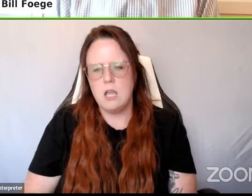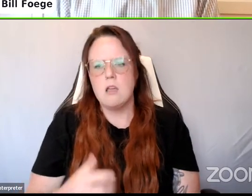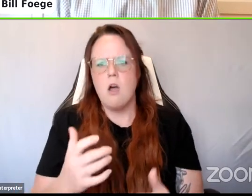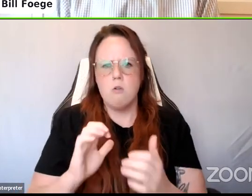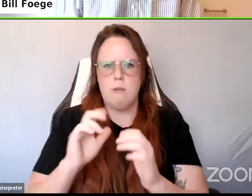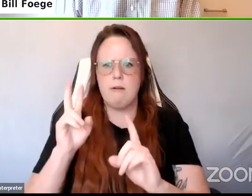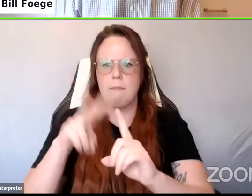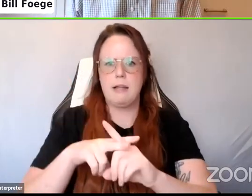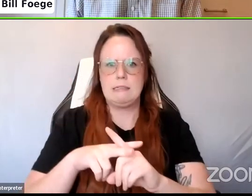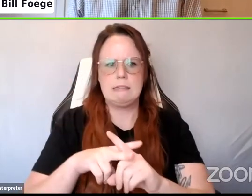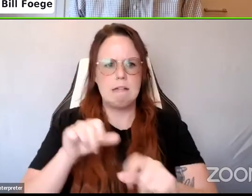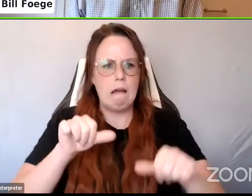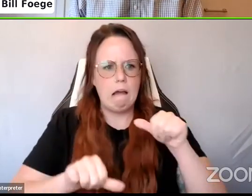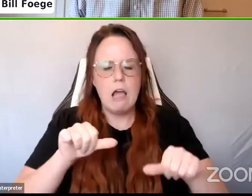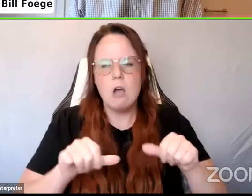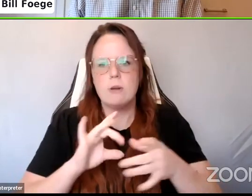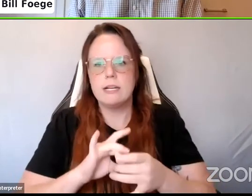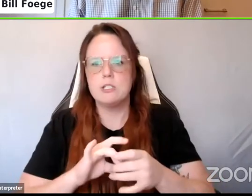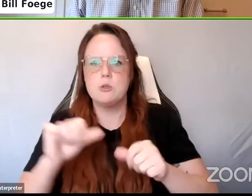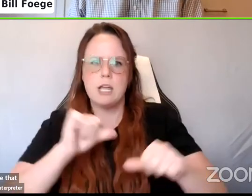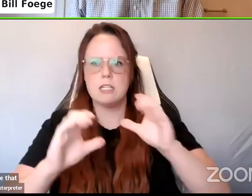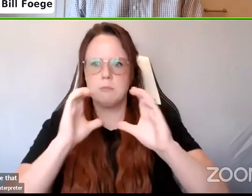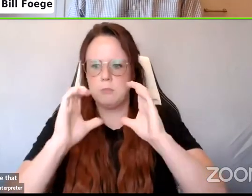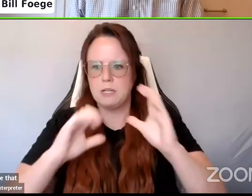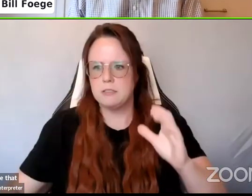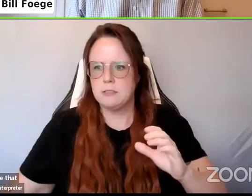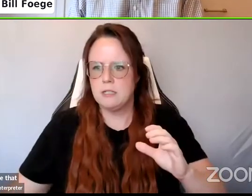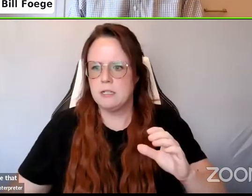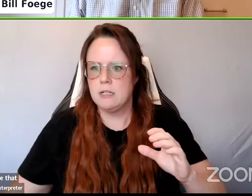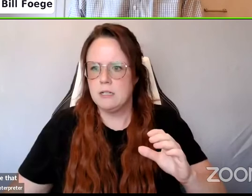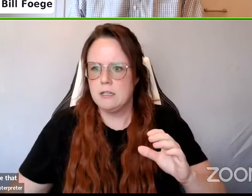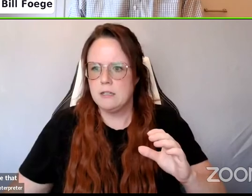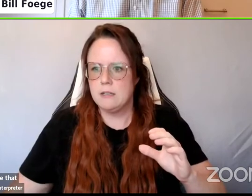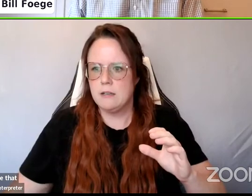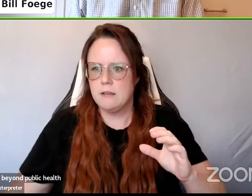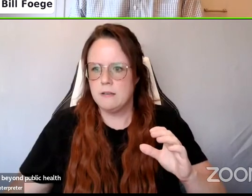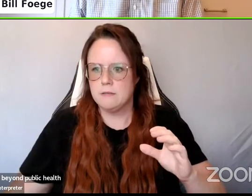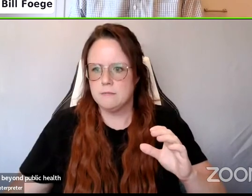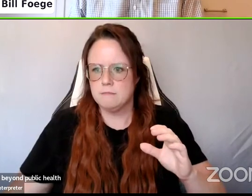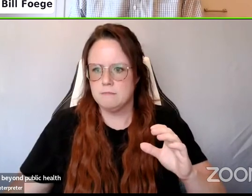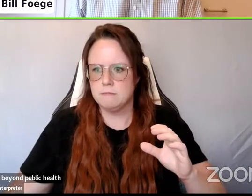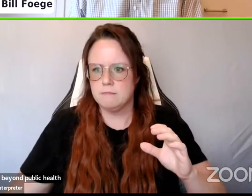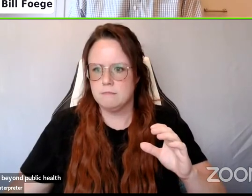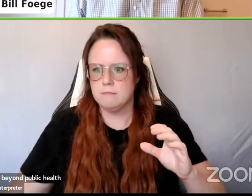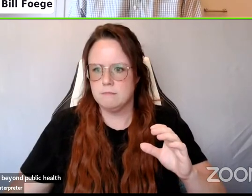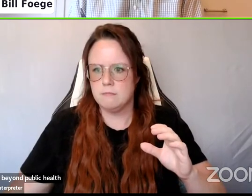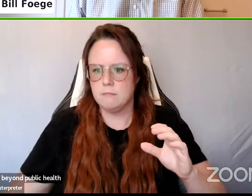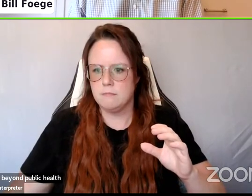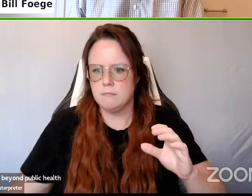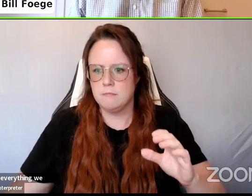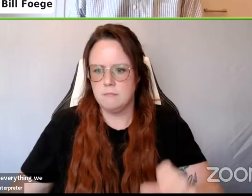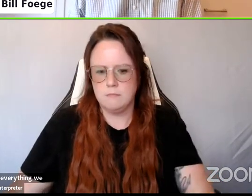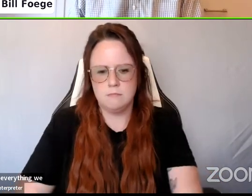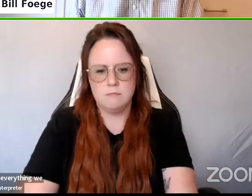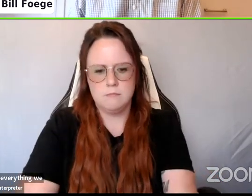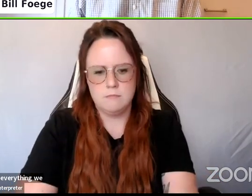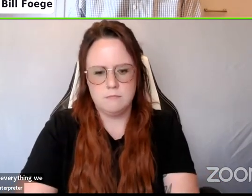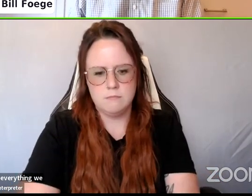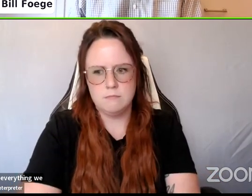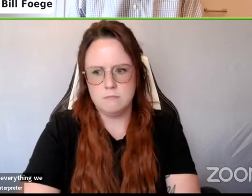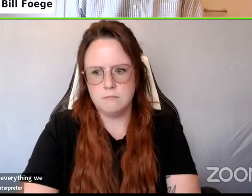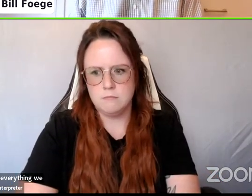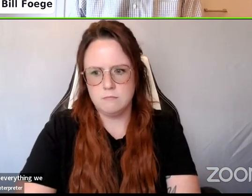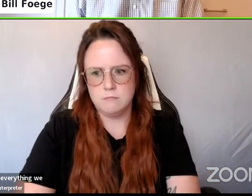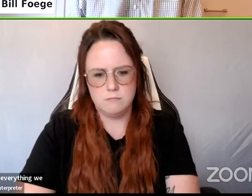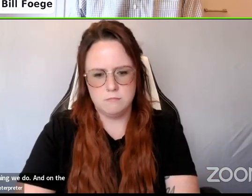but this is actually a balance that goes far beyond public health and medicine and almost everything we do and on the one